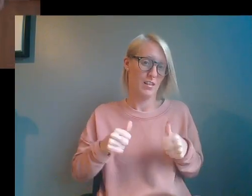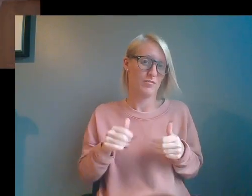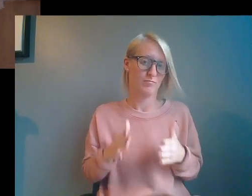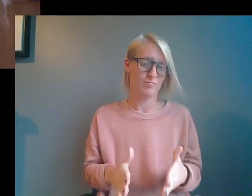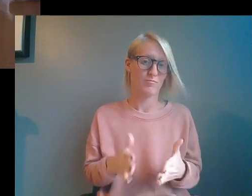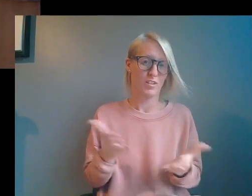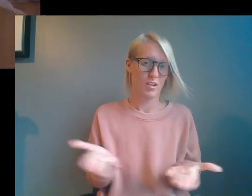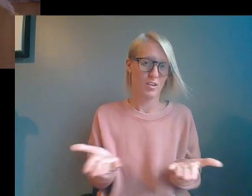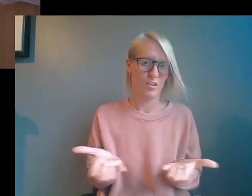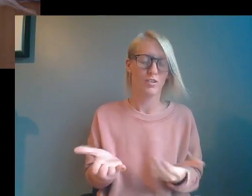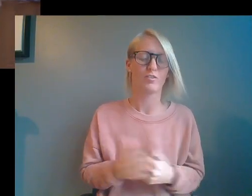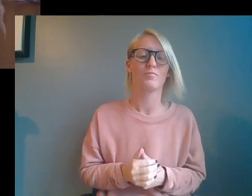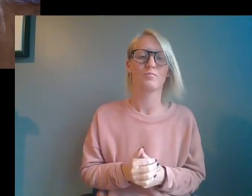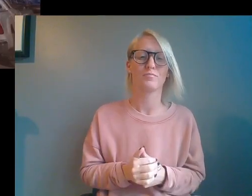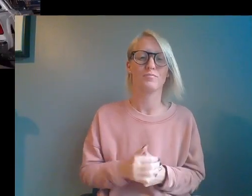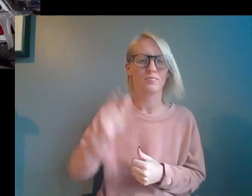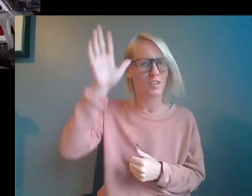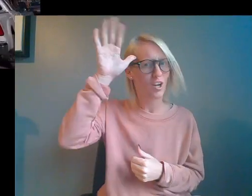Hey, donkey.